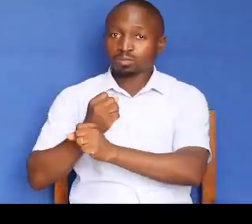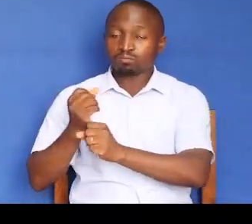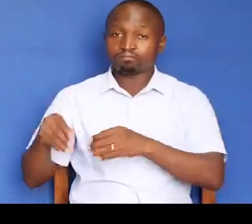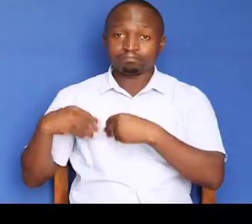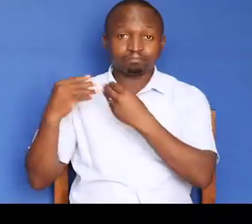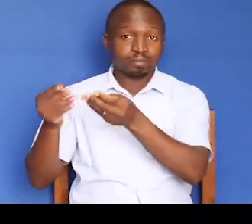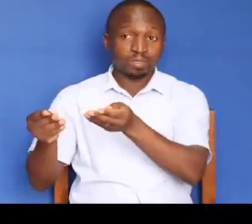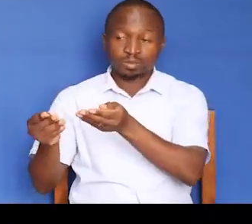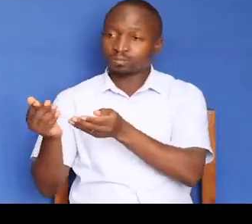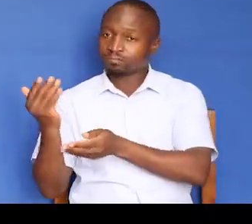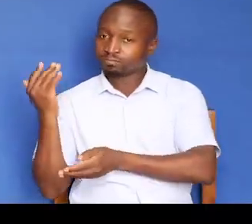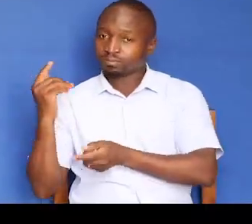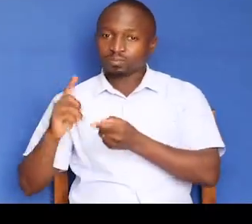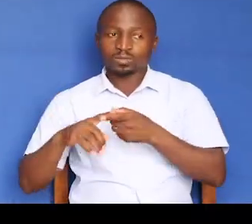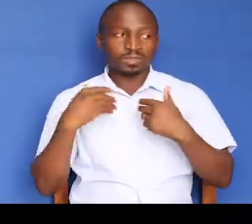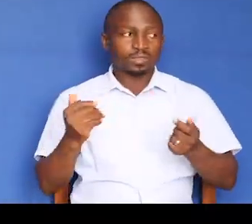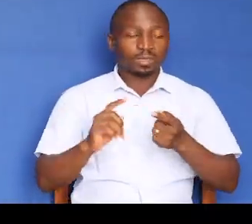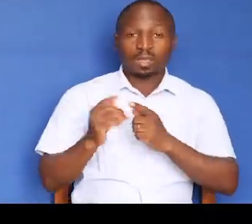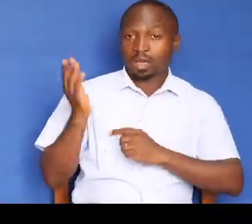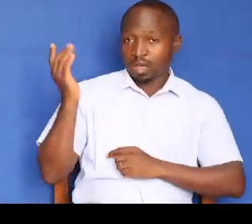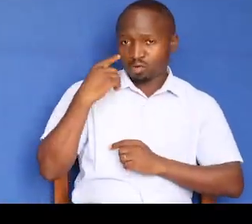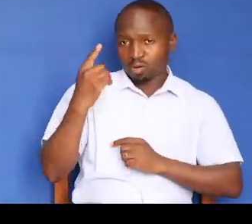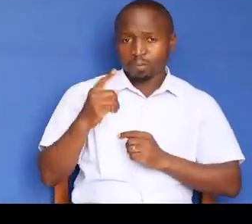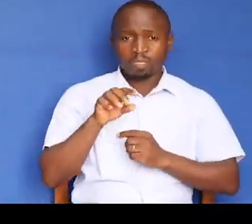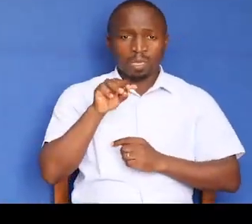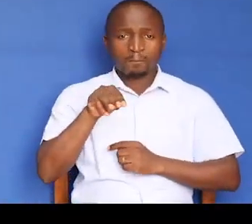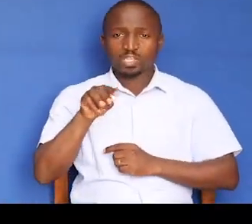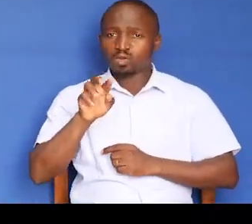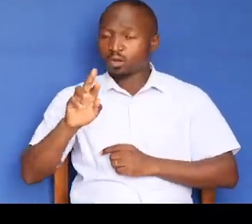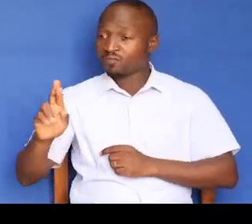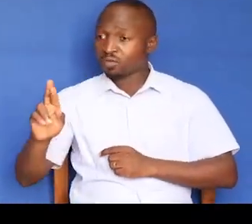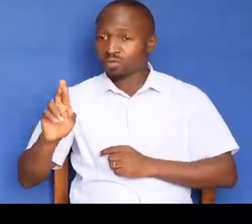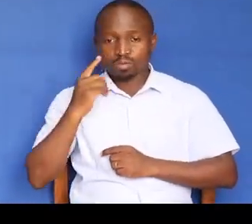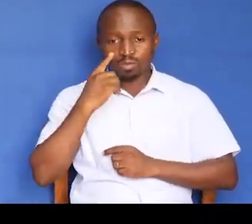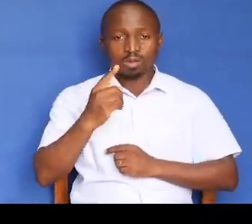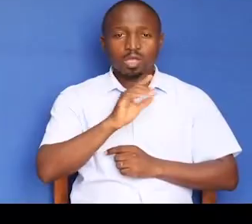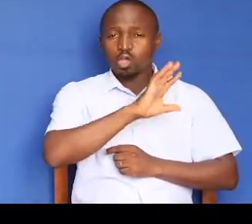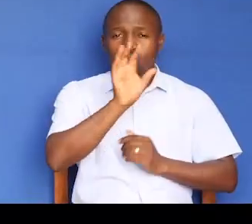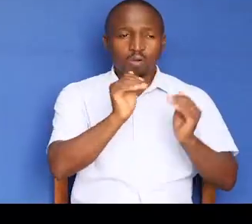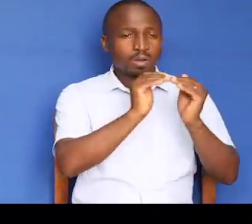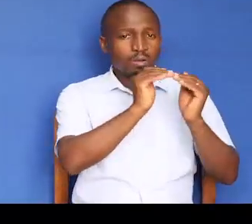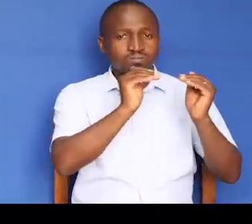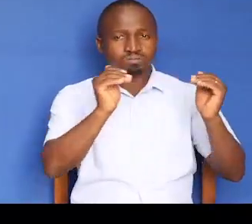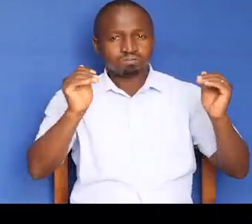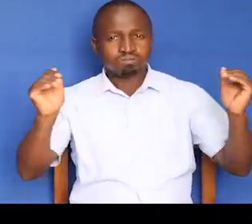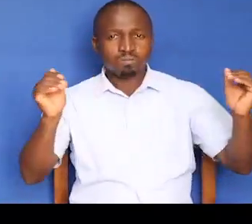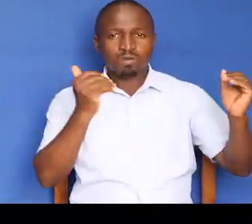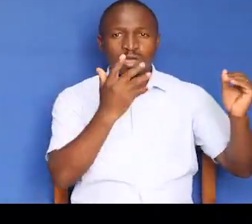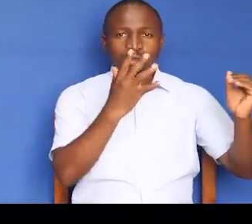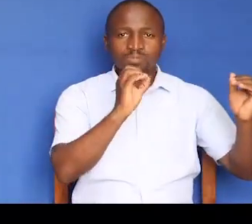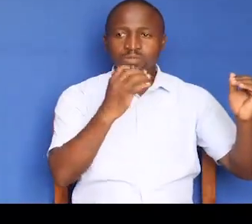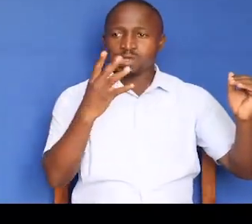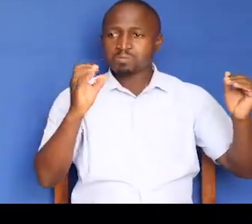So according to our solution, marginal revenue is seen to be 50 to all levels. All levels, the answer